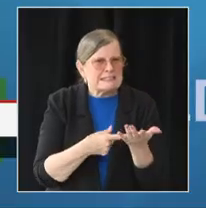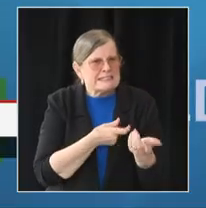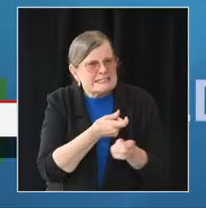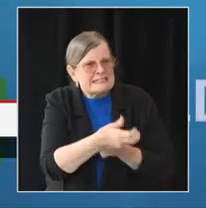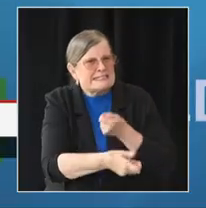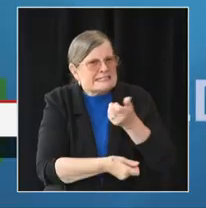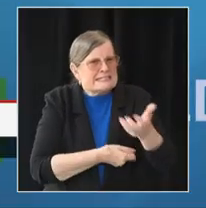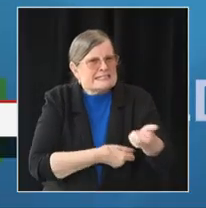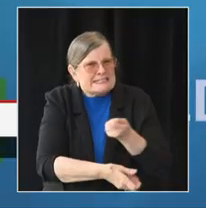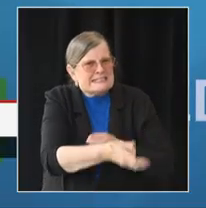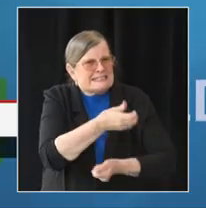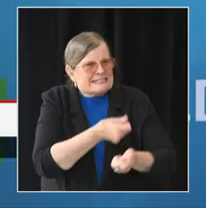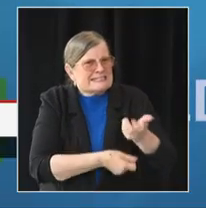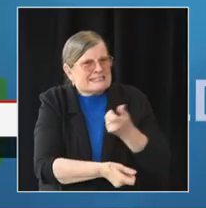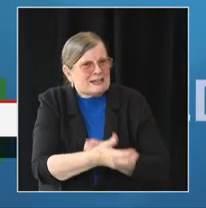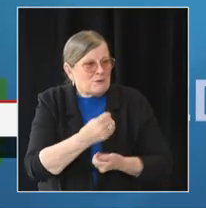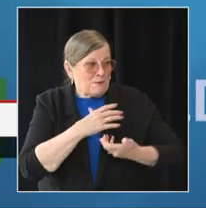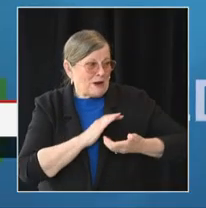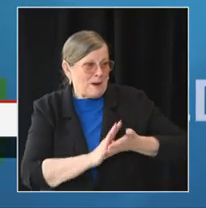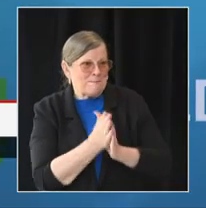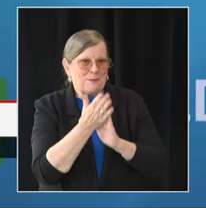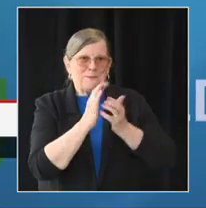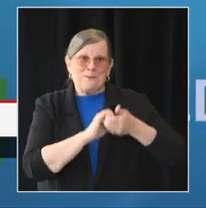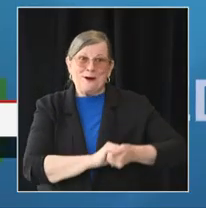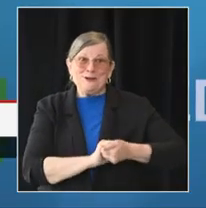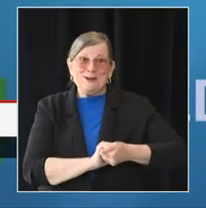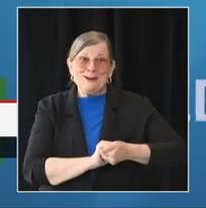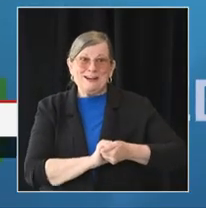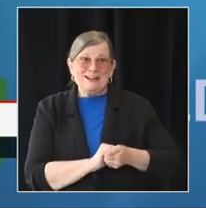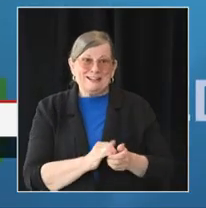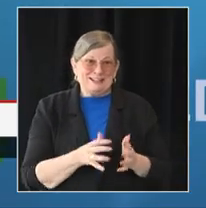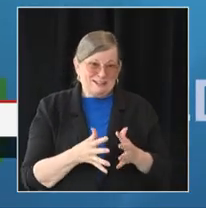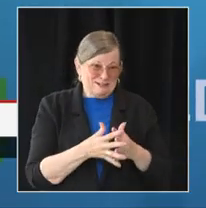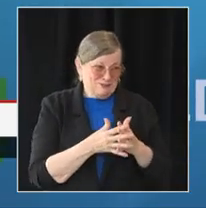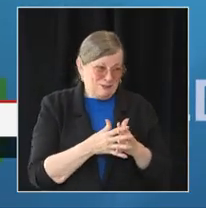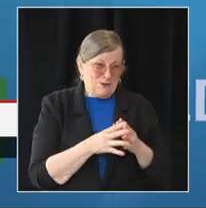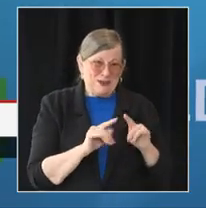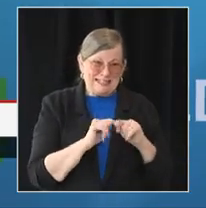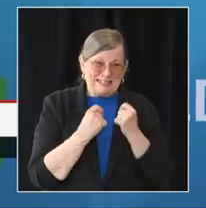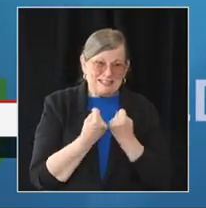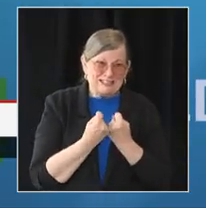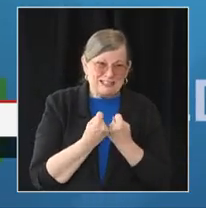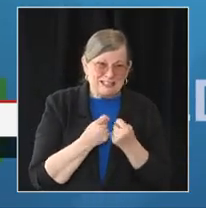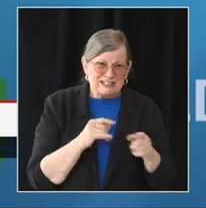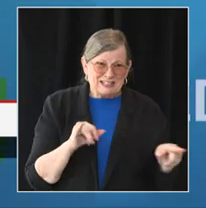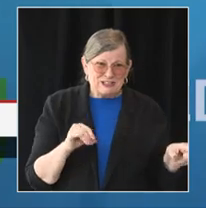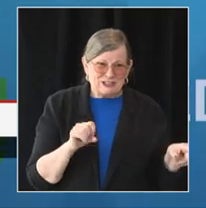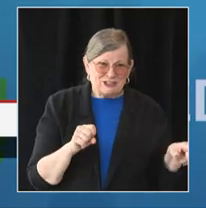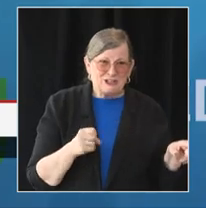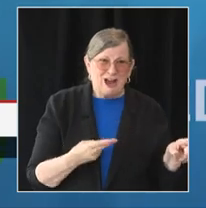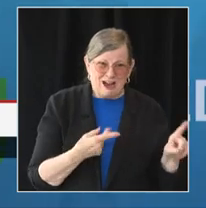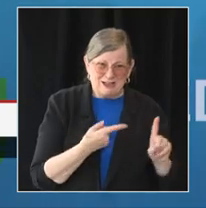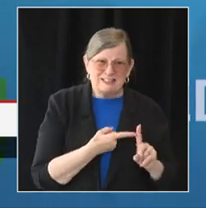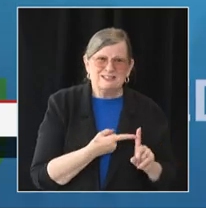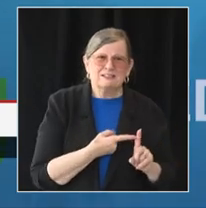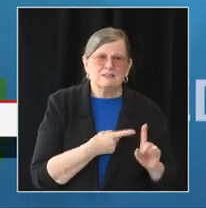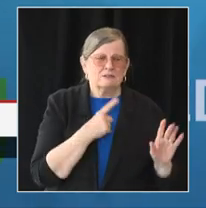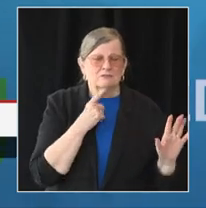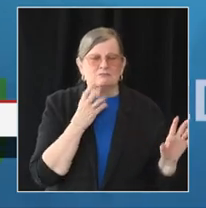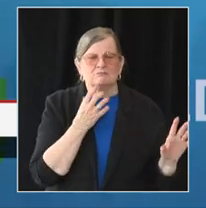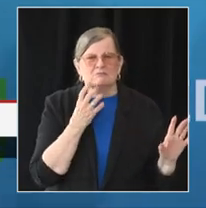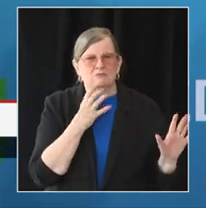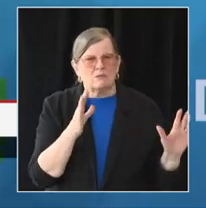team they're the right partnership. And after a few meetings with Josh, I knew we would get to a deal. Yeah. I knew we